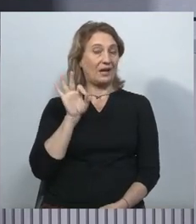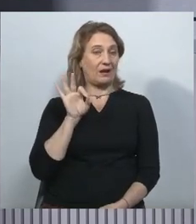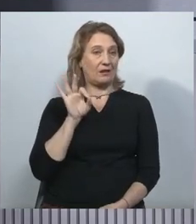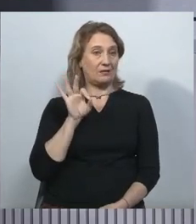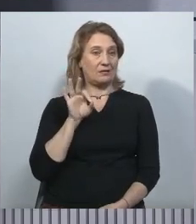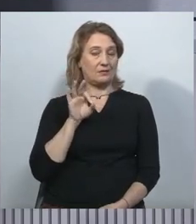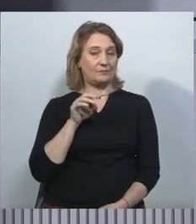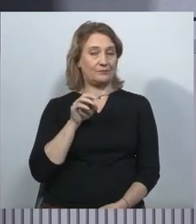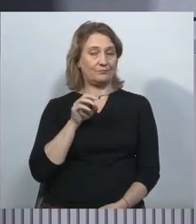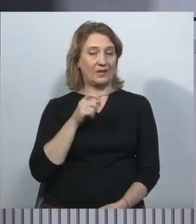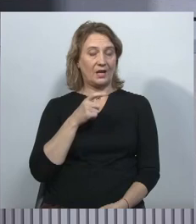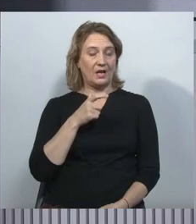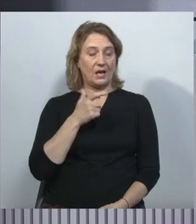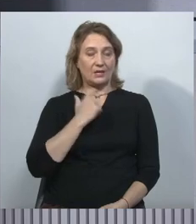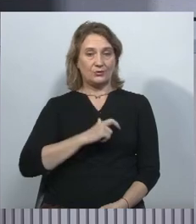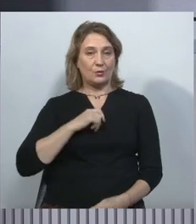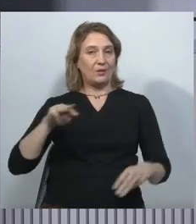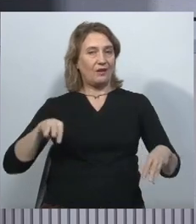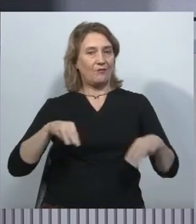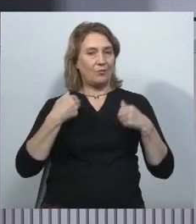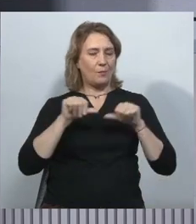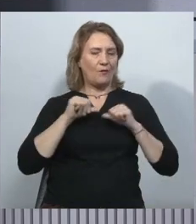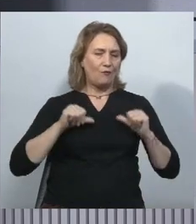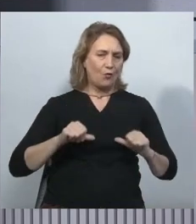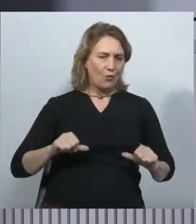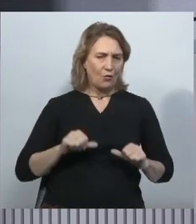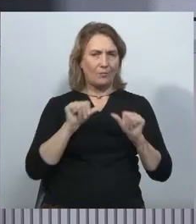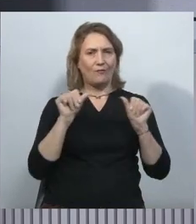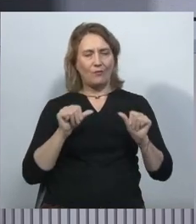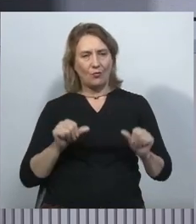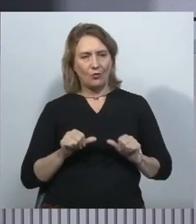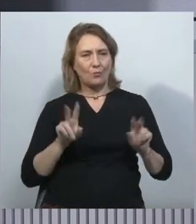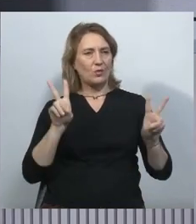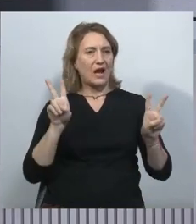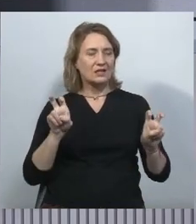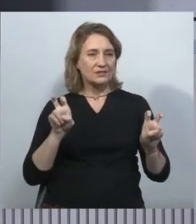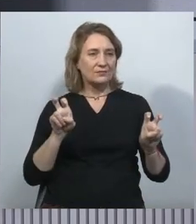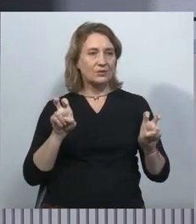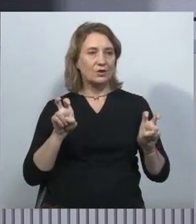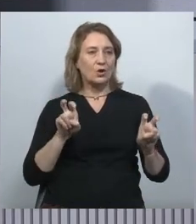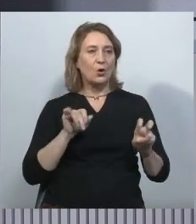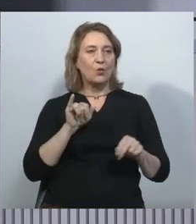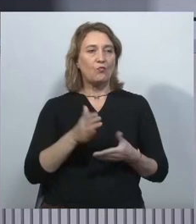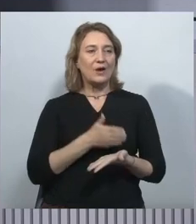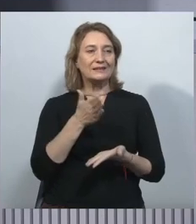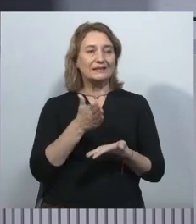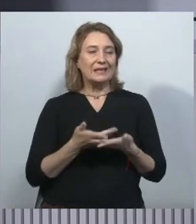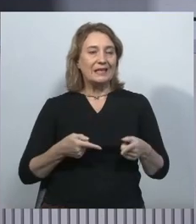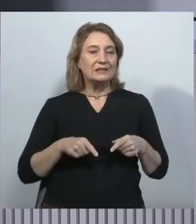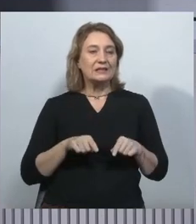like villain, and then you choose the media, its form, its title or name,